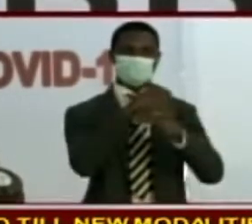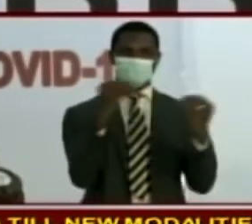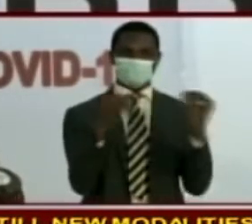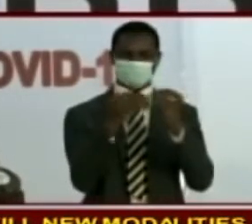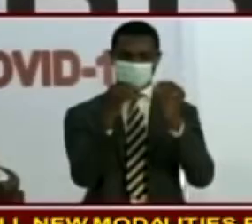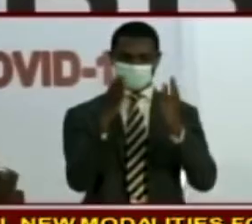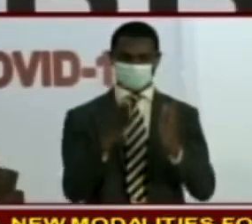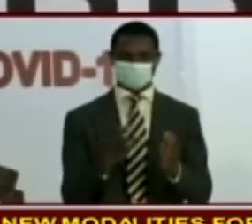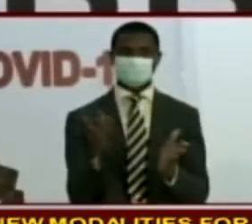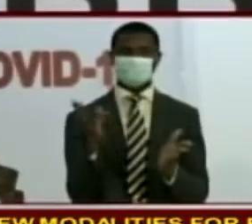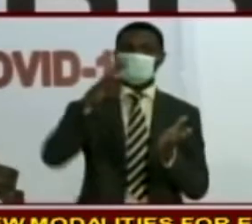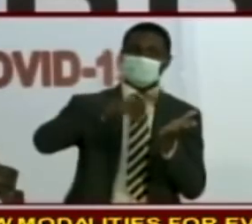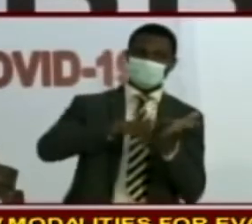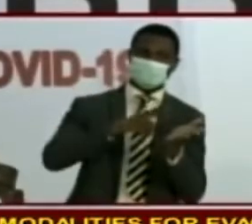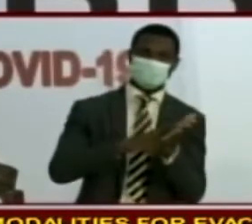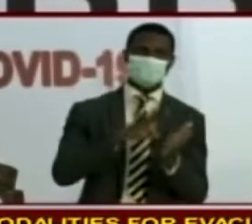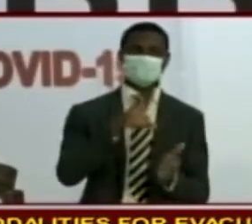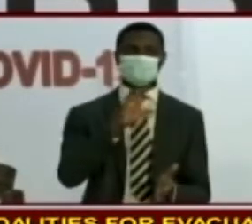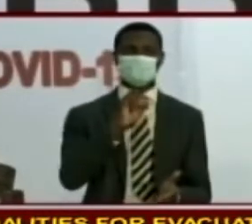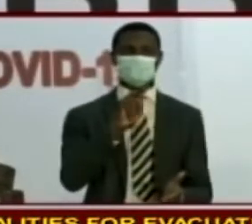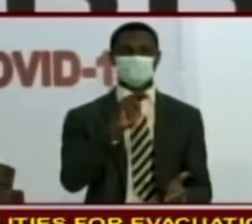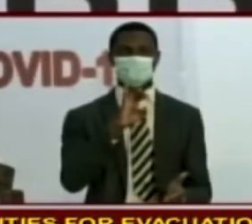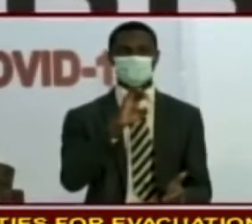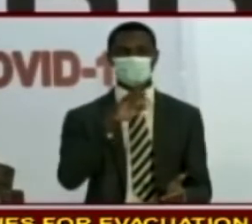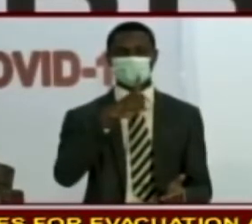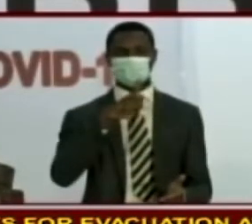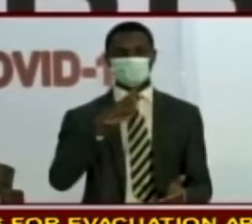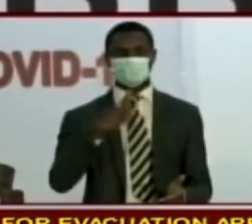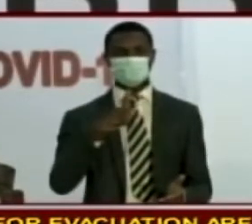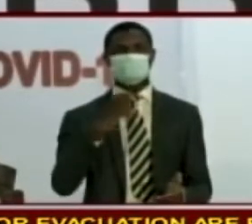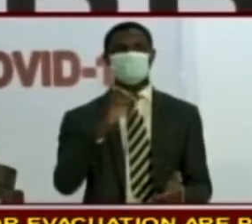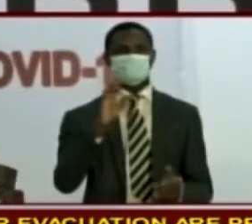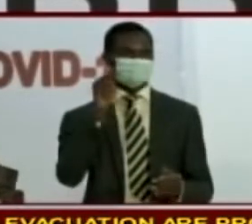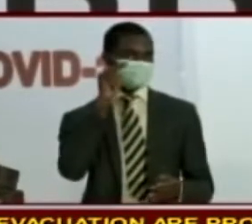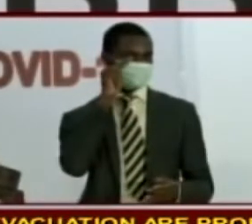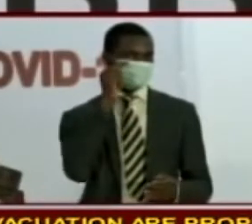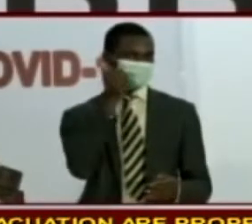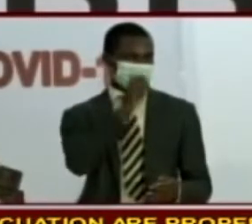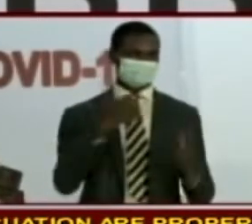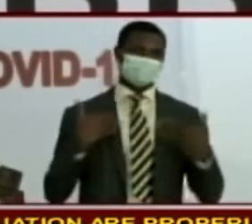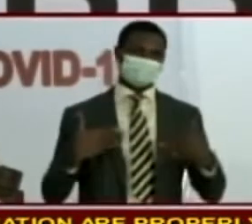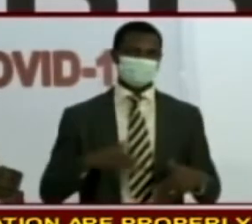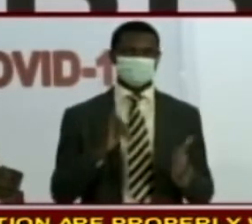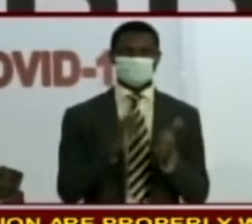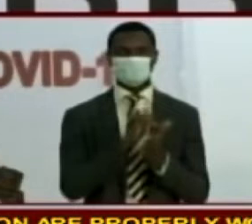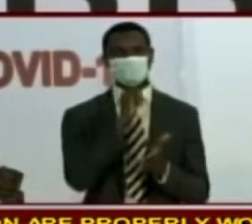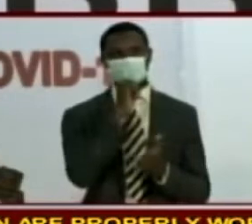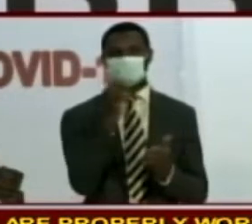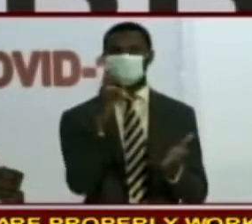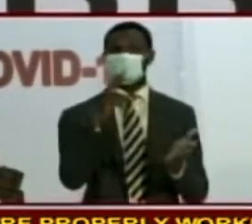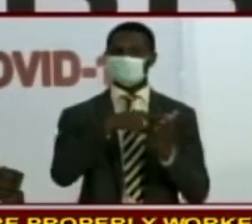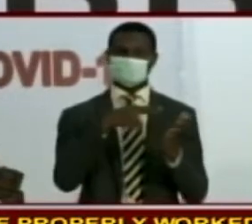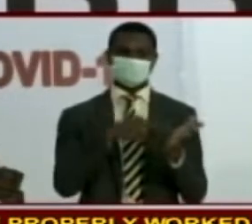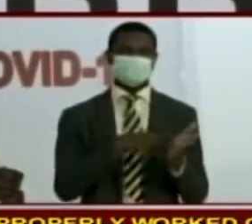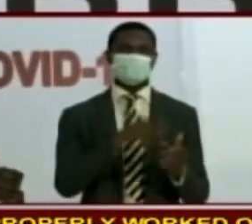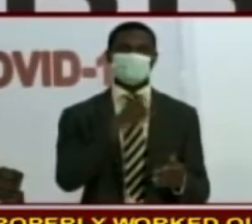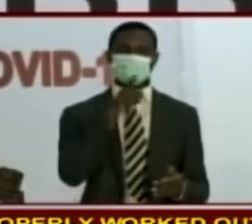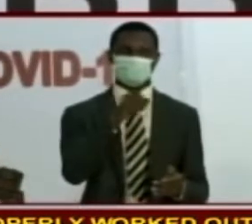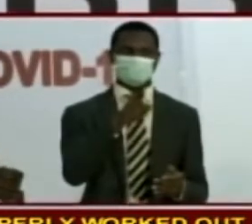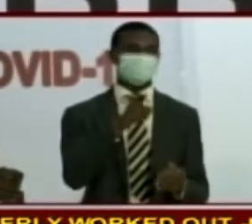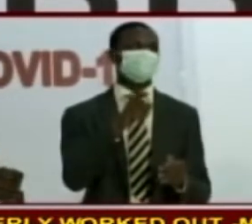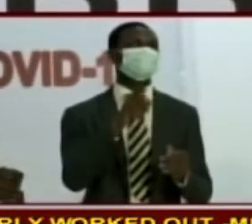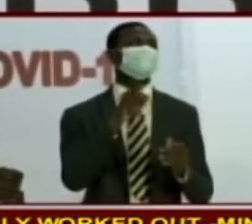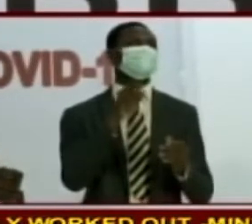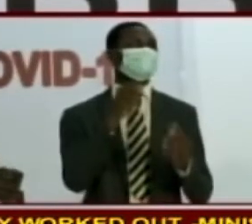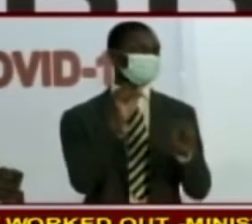Nigeria. Anyone that has no registration, be sure you will be dealing with an amateur that